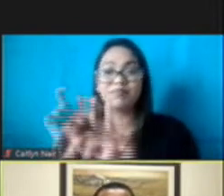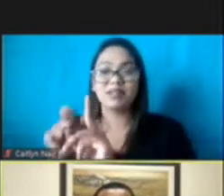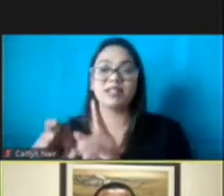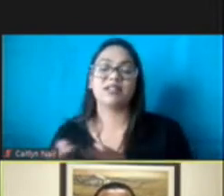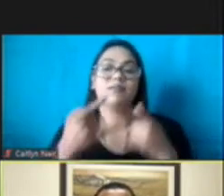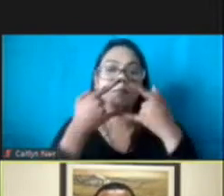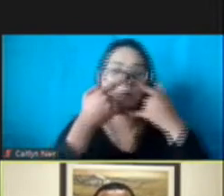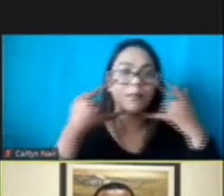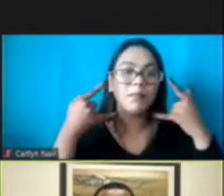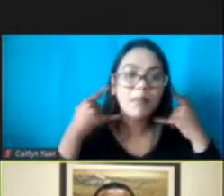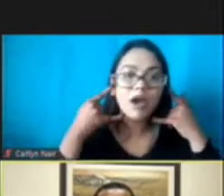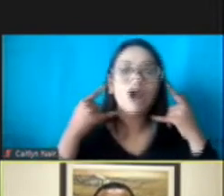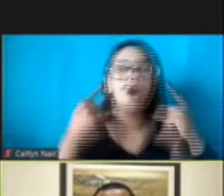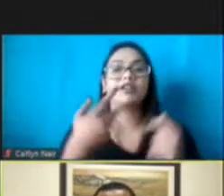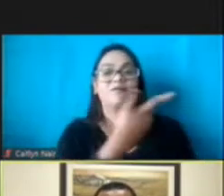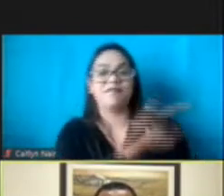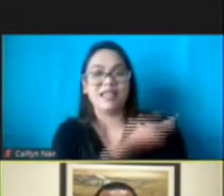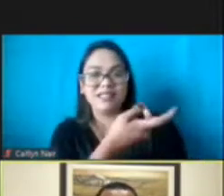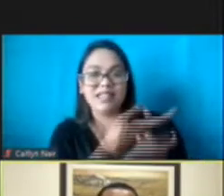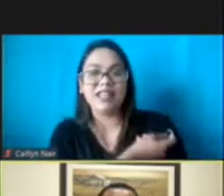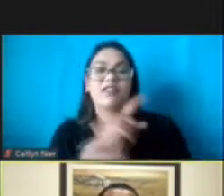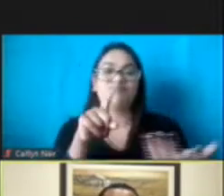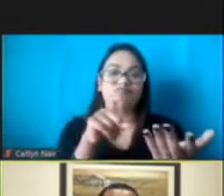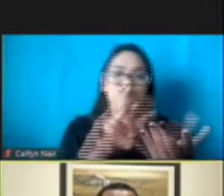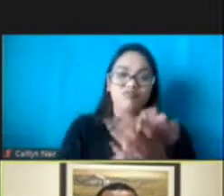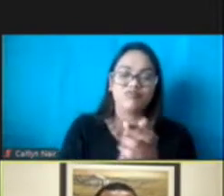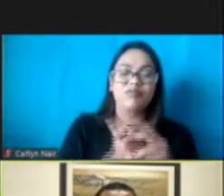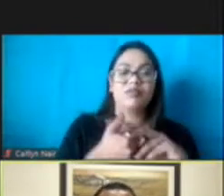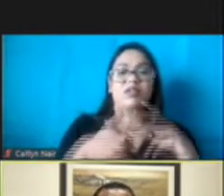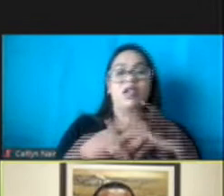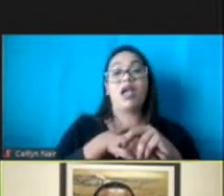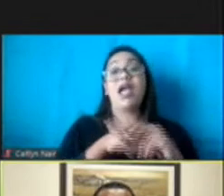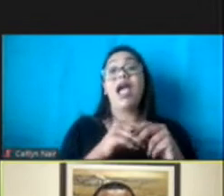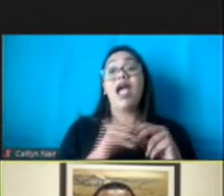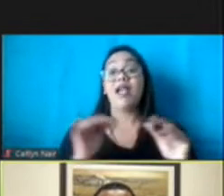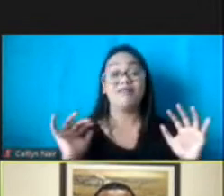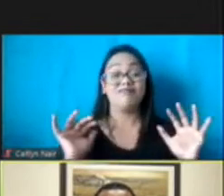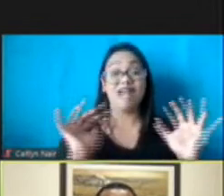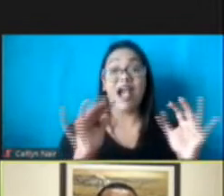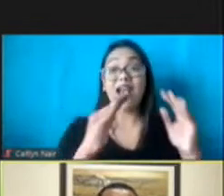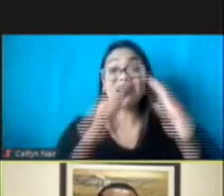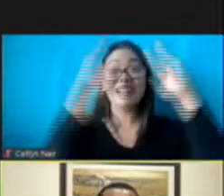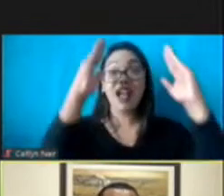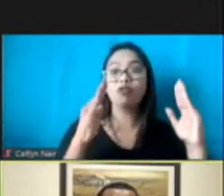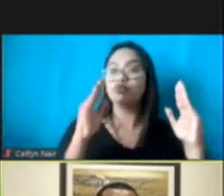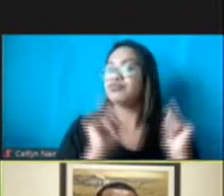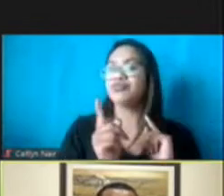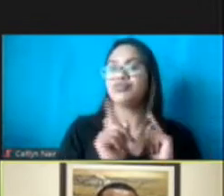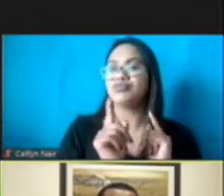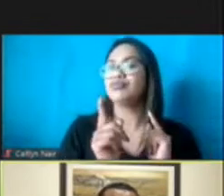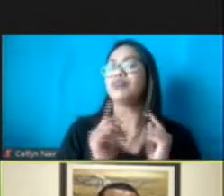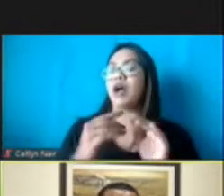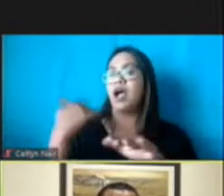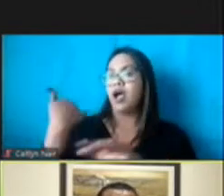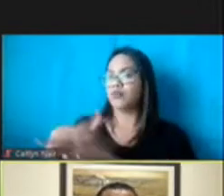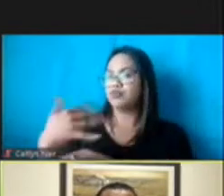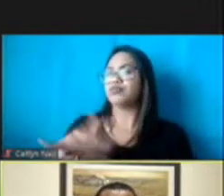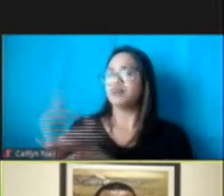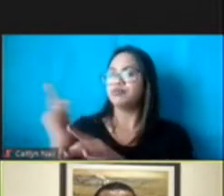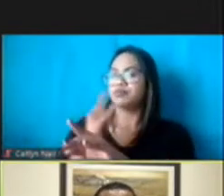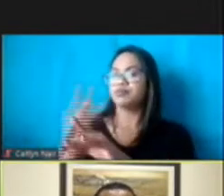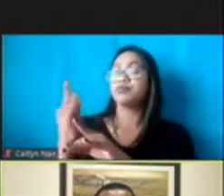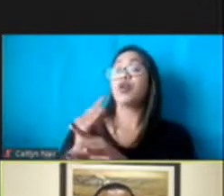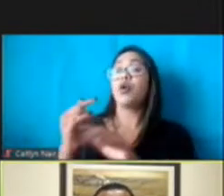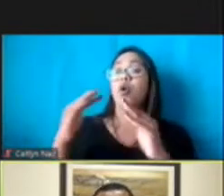gather outdoors to contain the spread. The early evidence of Omicron is emerging, indicating a slower uptake in hospitalization and